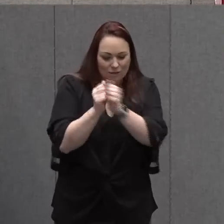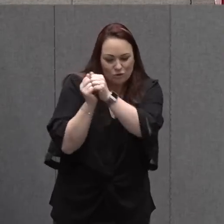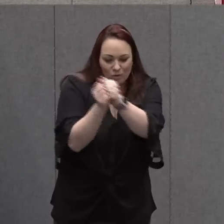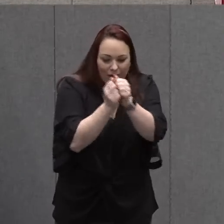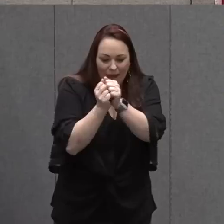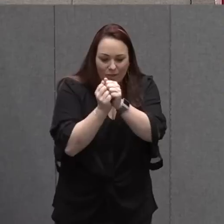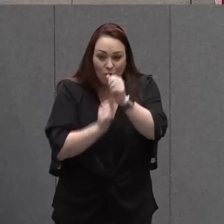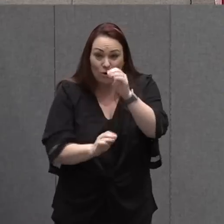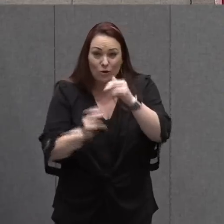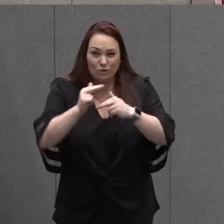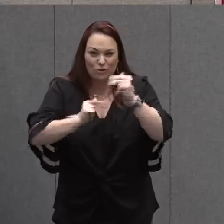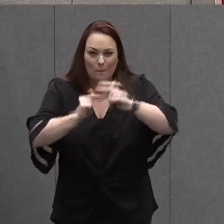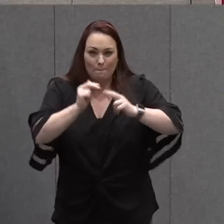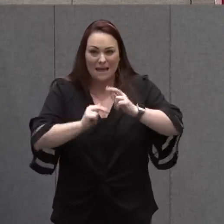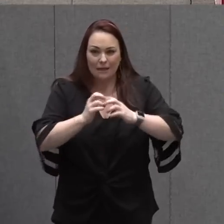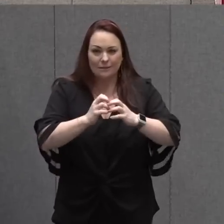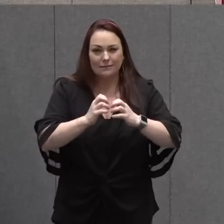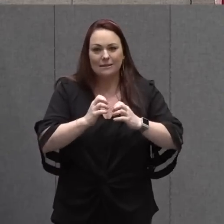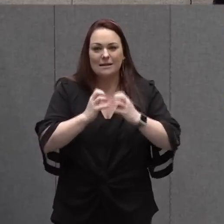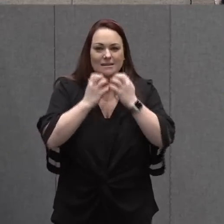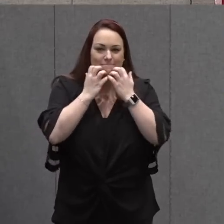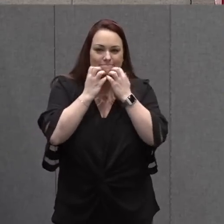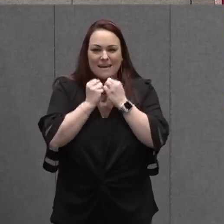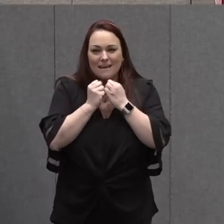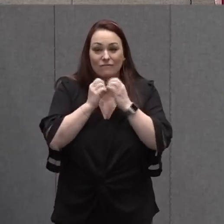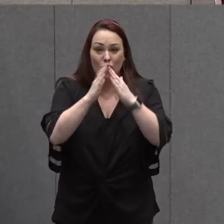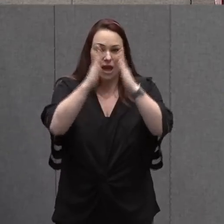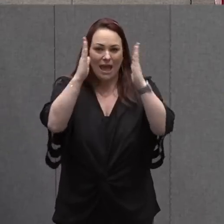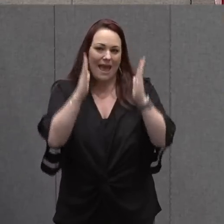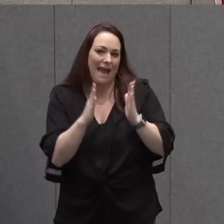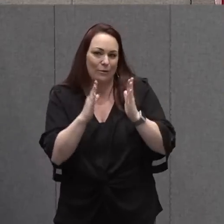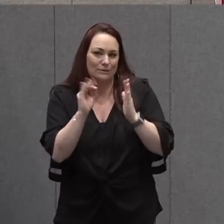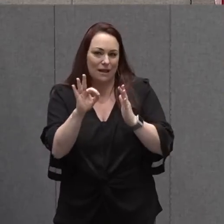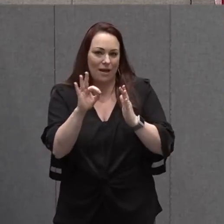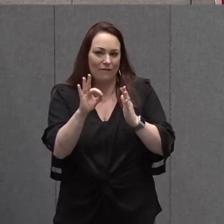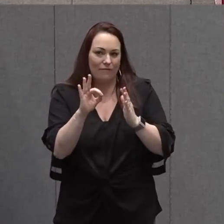build a meaningful house of words. I love that. A